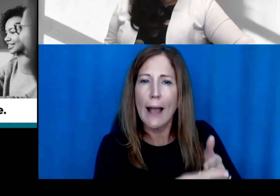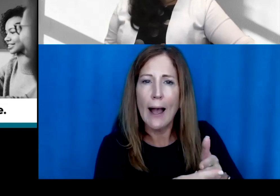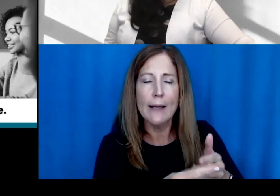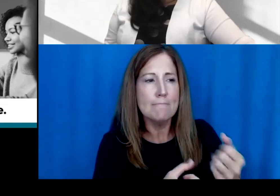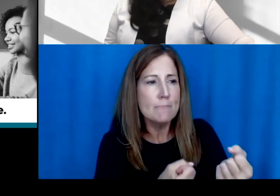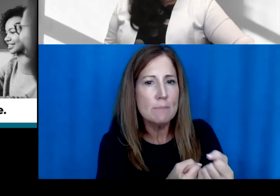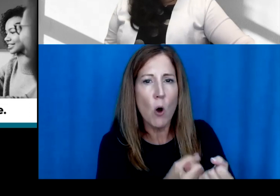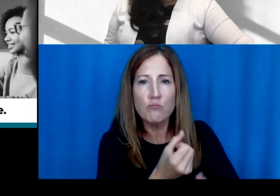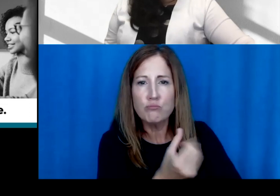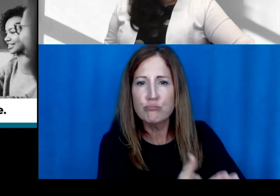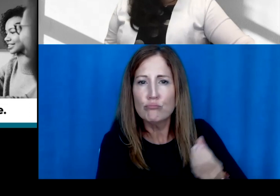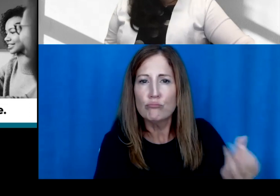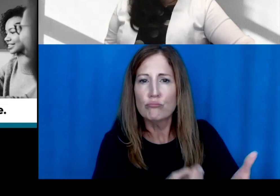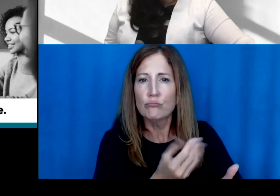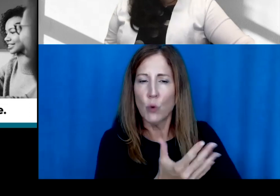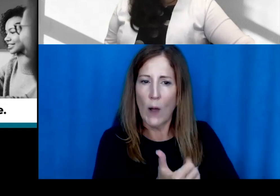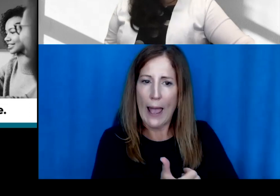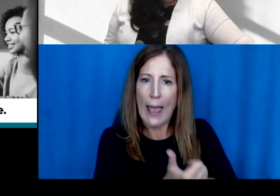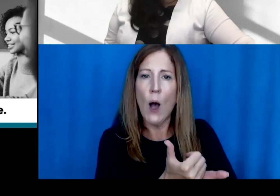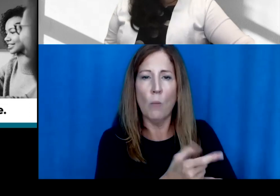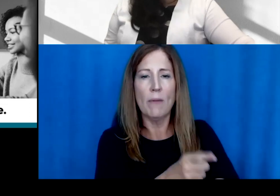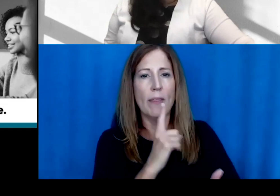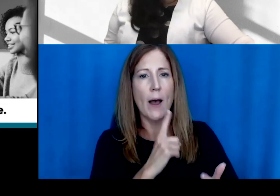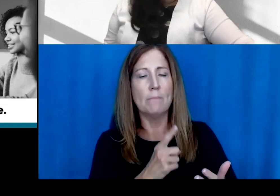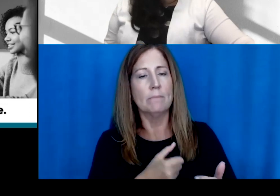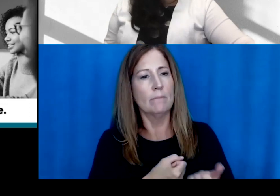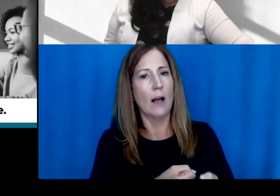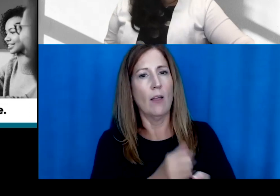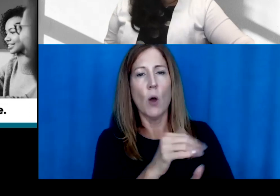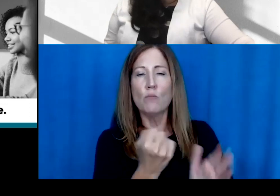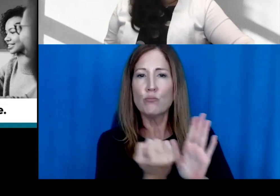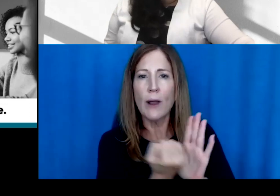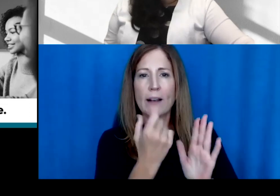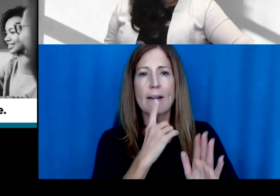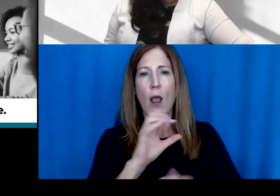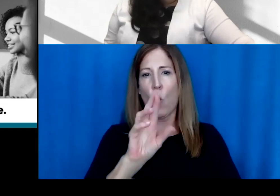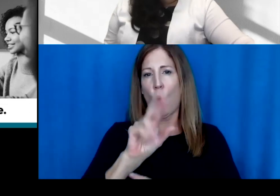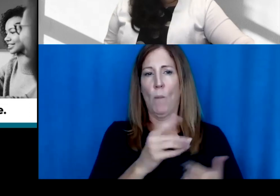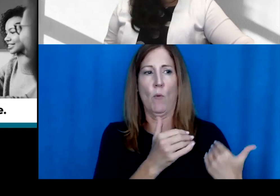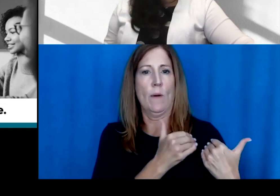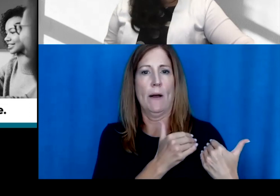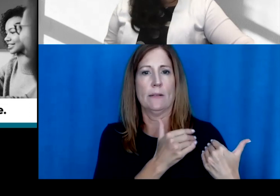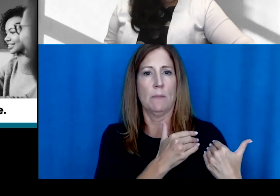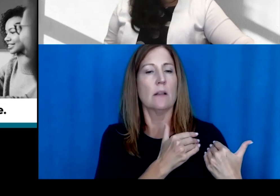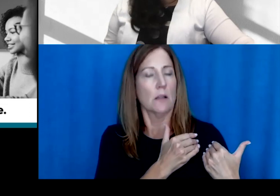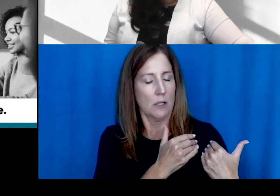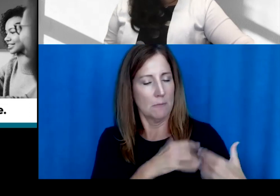need to meet their branding and corporate responsibility goals.